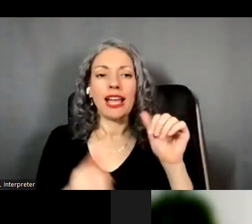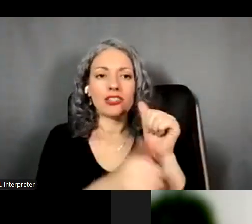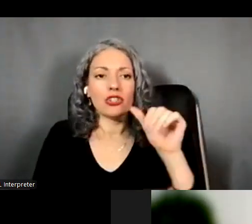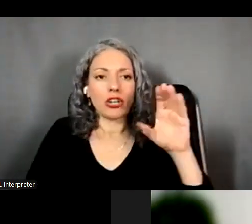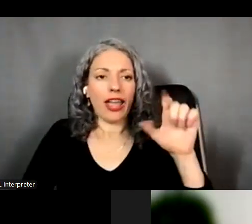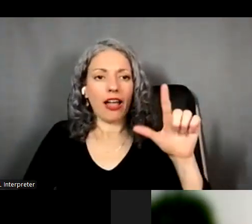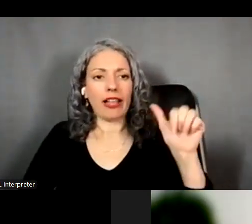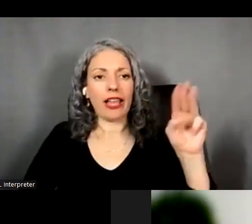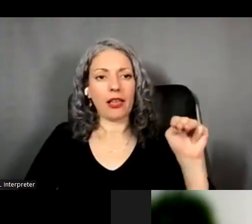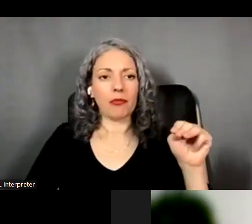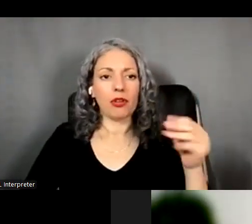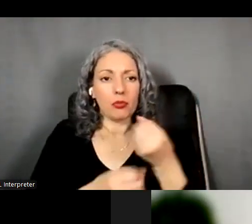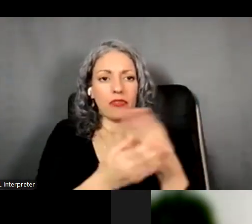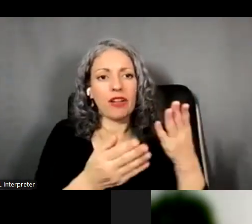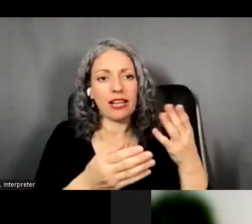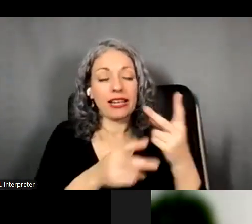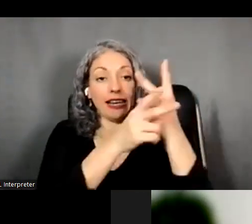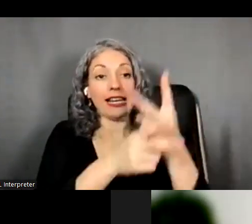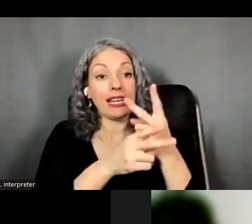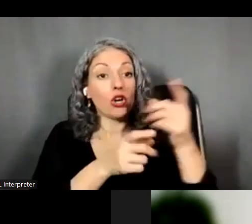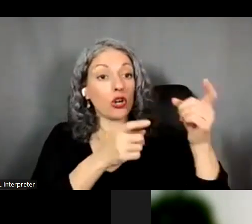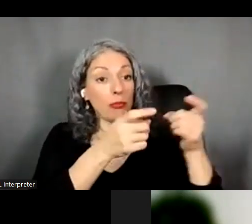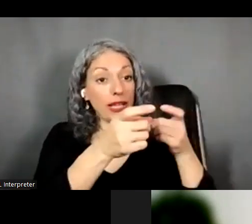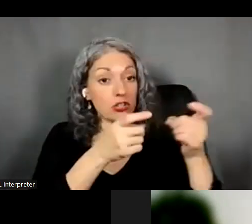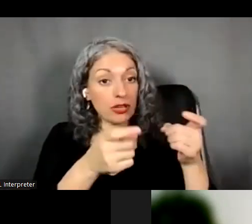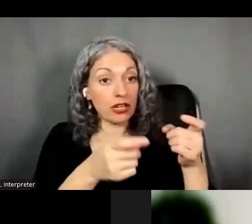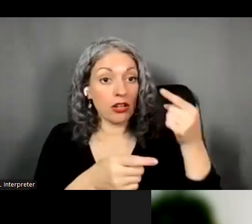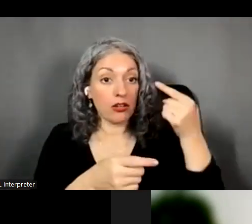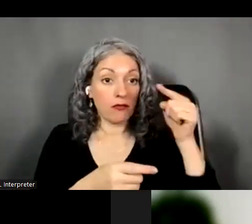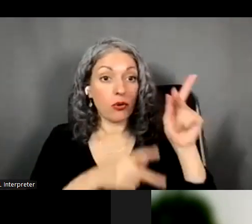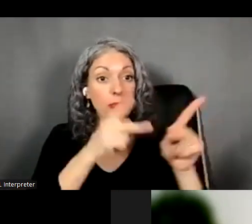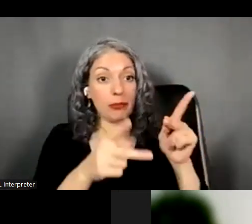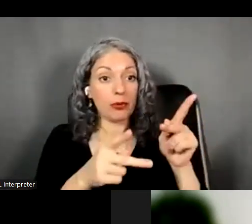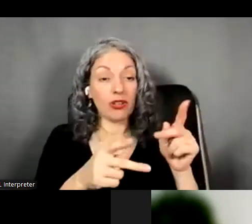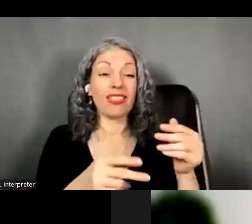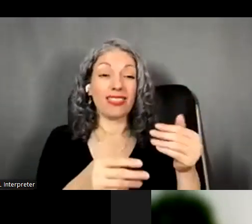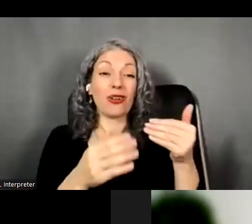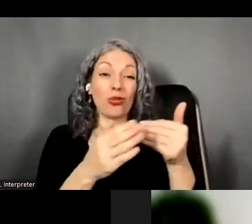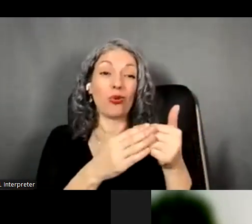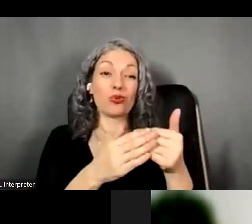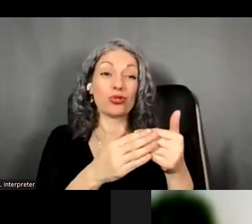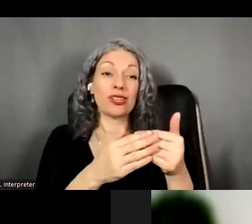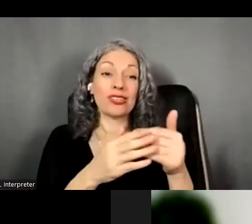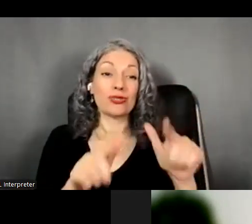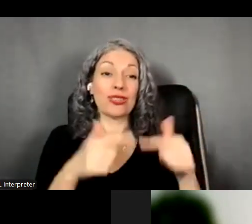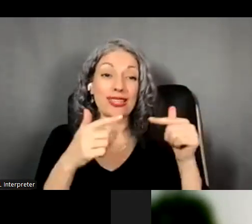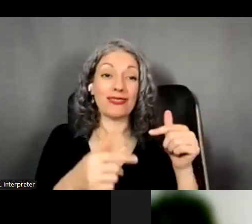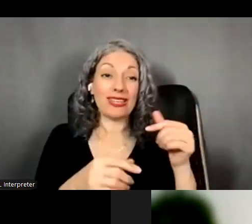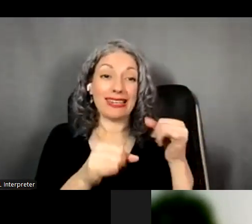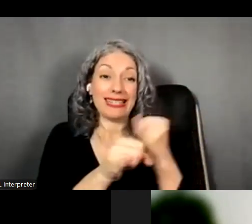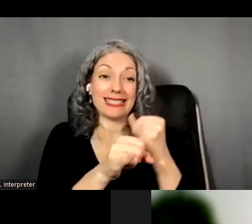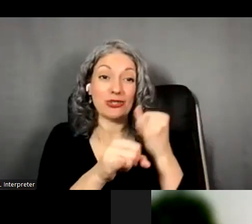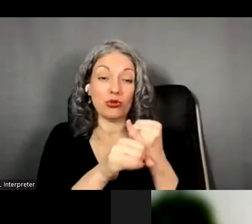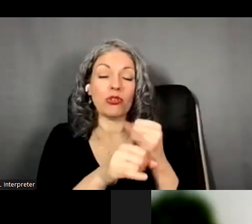providing enhanced care management for individuals at risk for institutionalization, as well as those wishing to transition